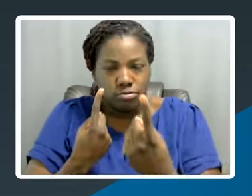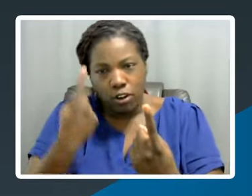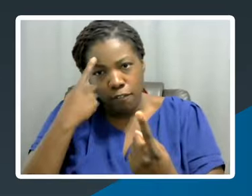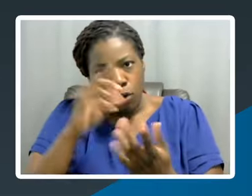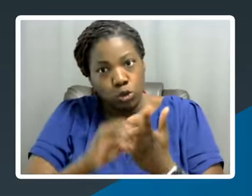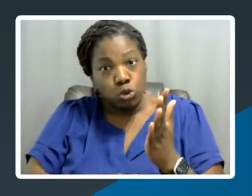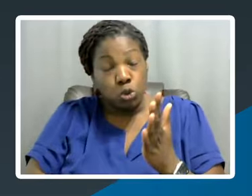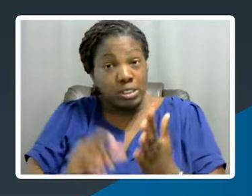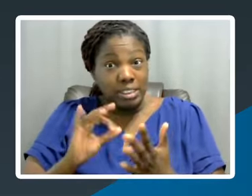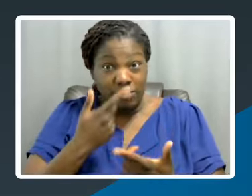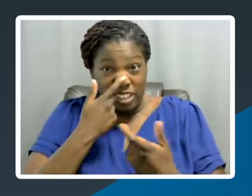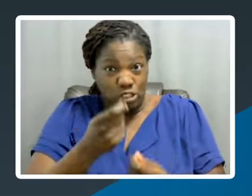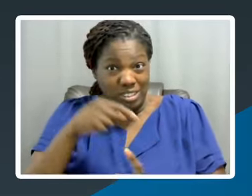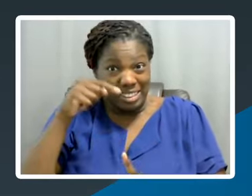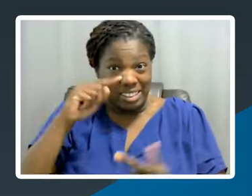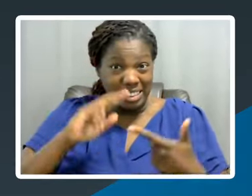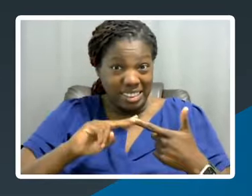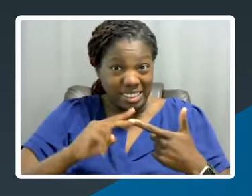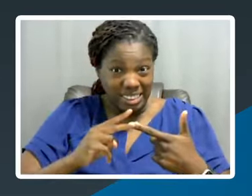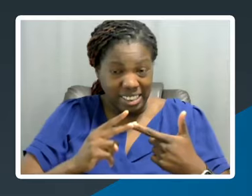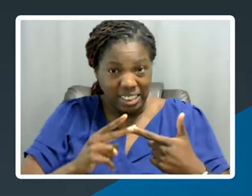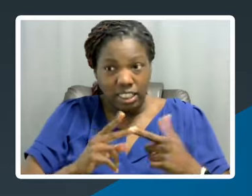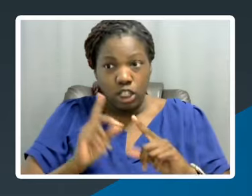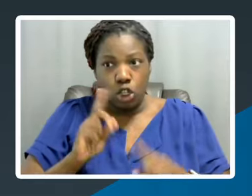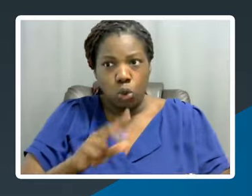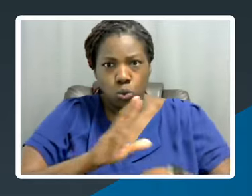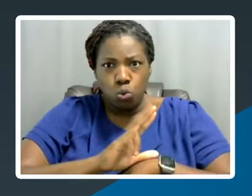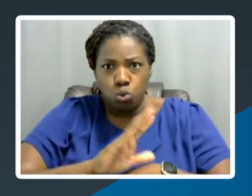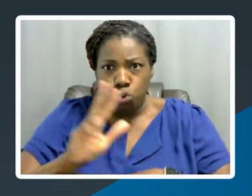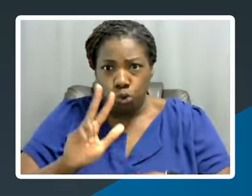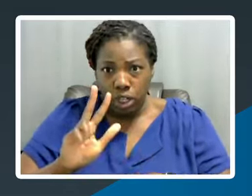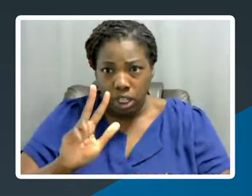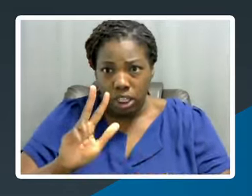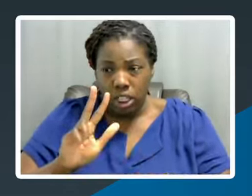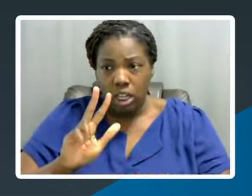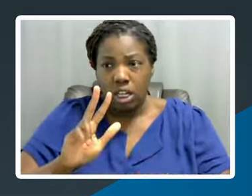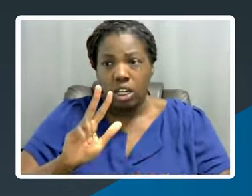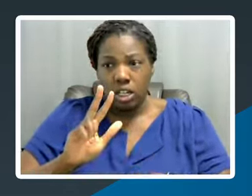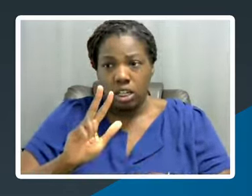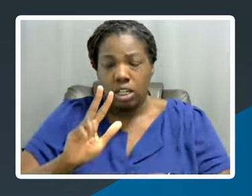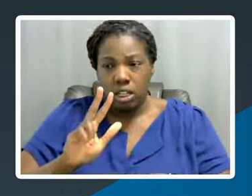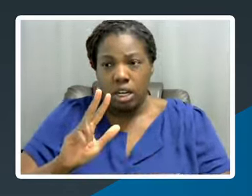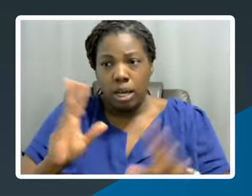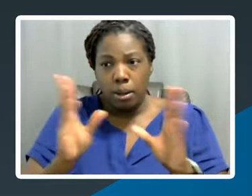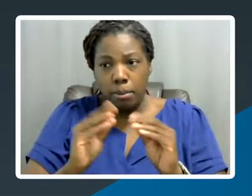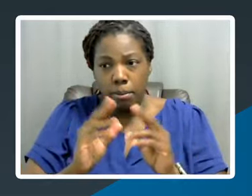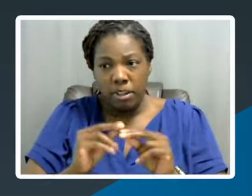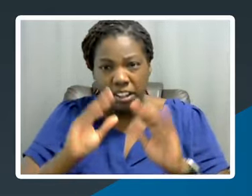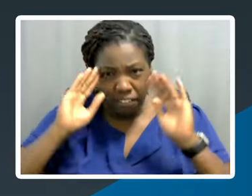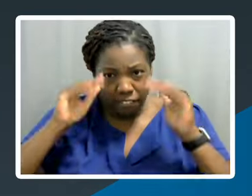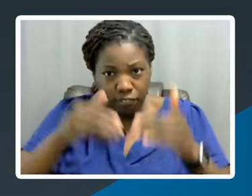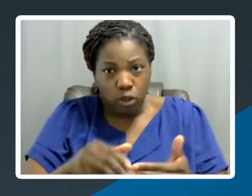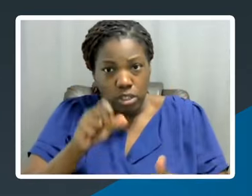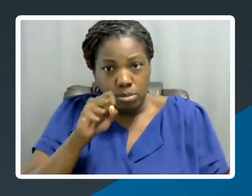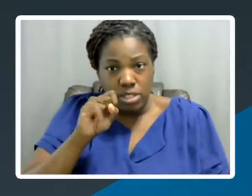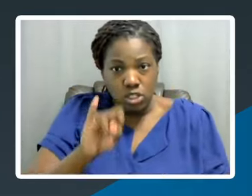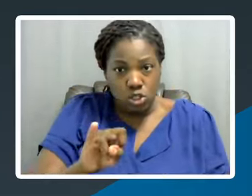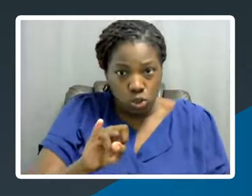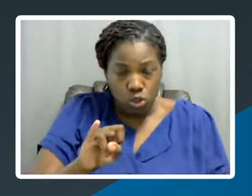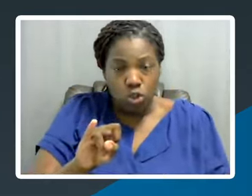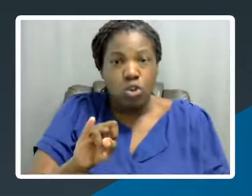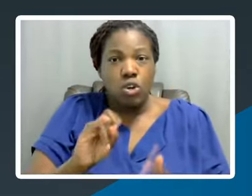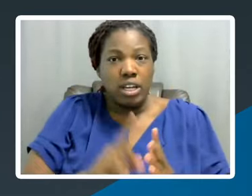in this strand, you might want to check out at 3 o'clock today, a session that's focused on the Smithsonian Initiative, Reckoning